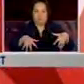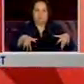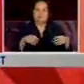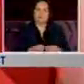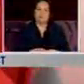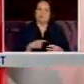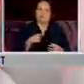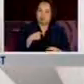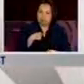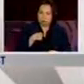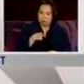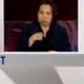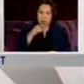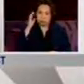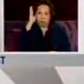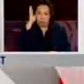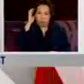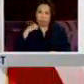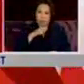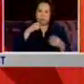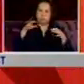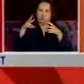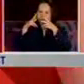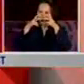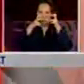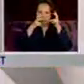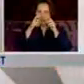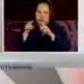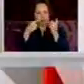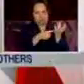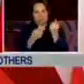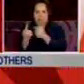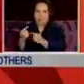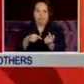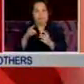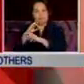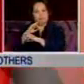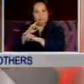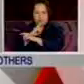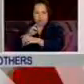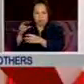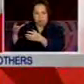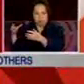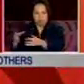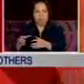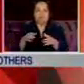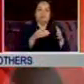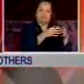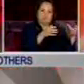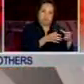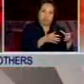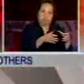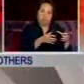considered all pieces of evidence of the prosecution and the defense, and heard directly from the Honorable